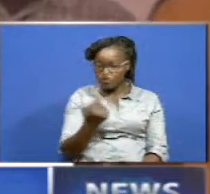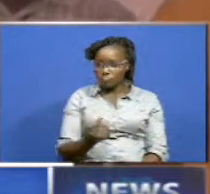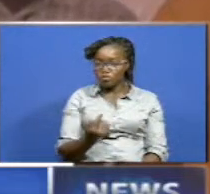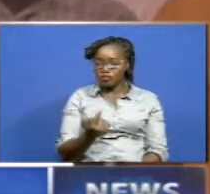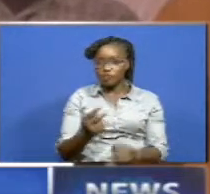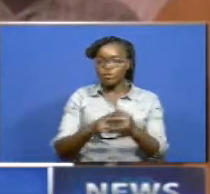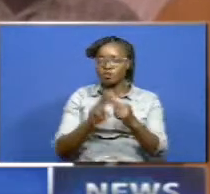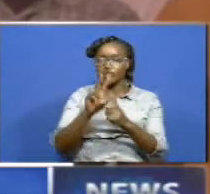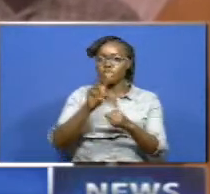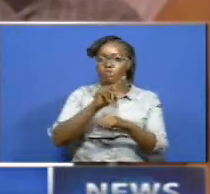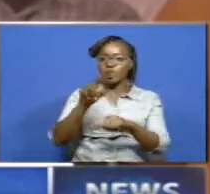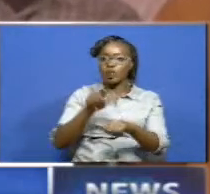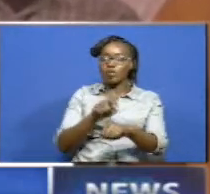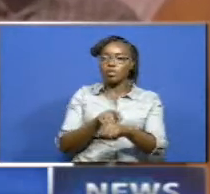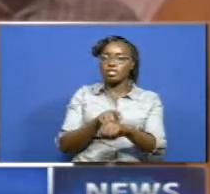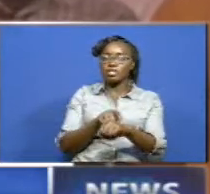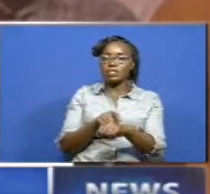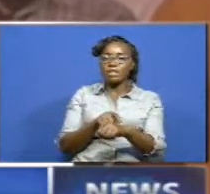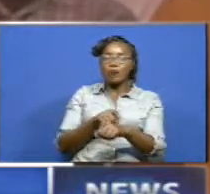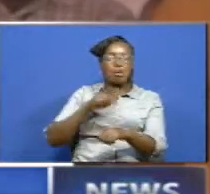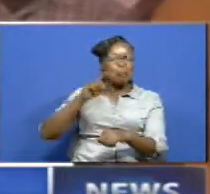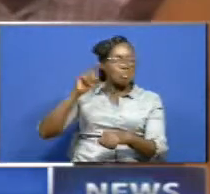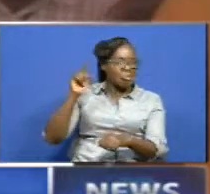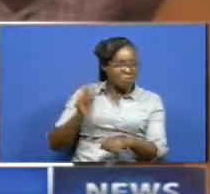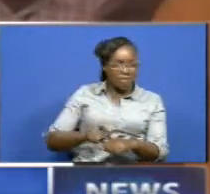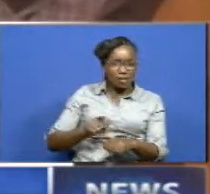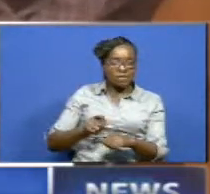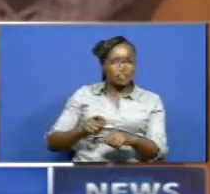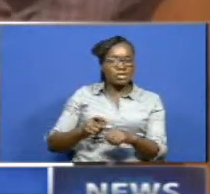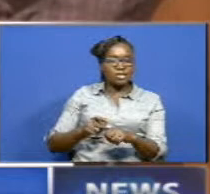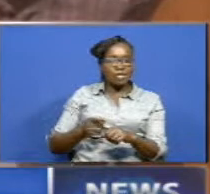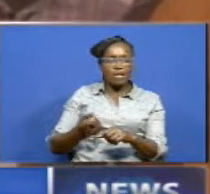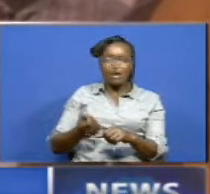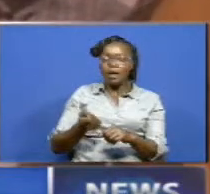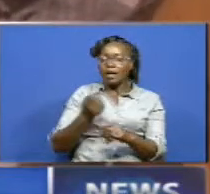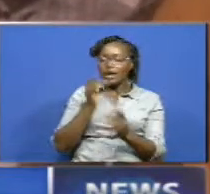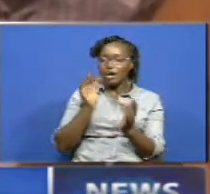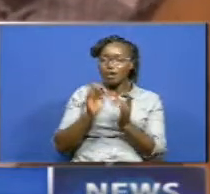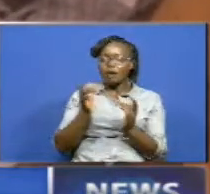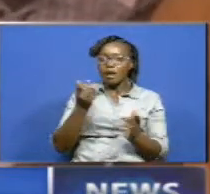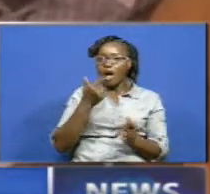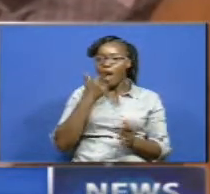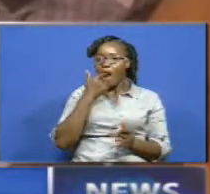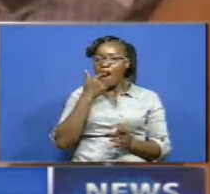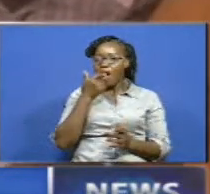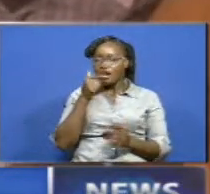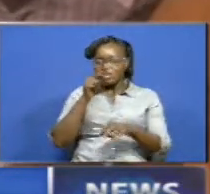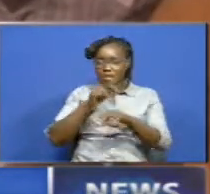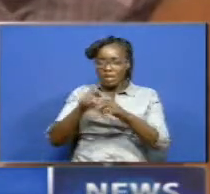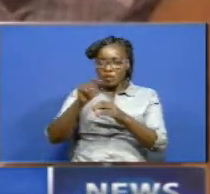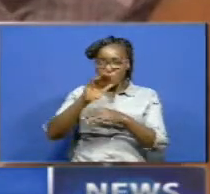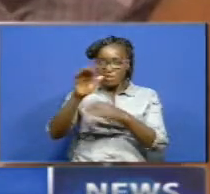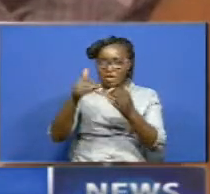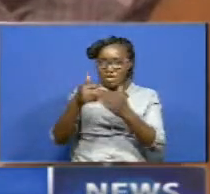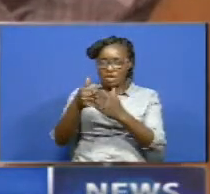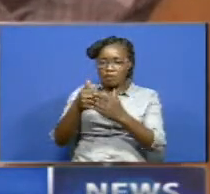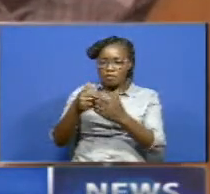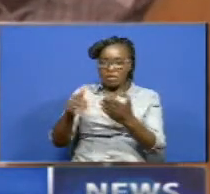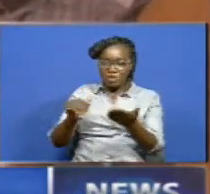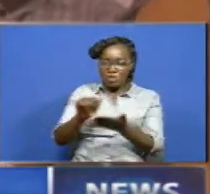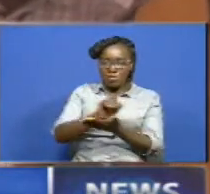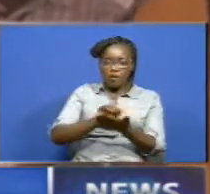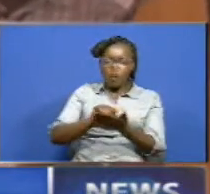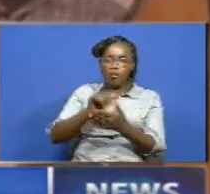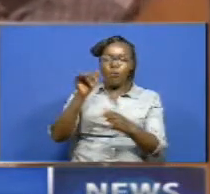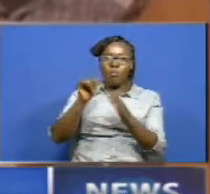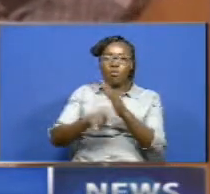72 hours shall be subjected to rapid antigen testing upon arrival at our ports of entry